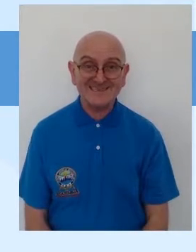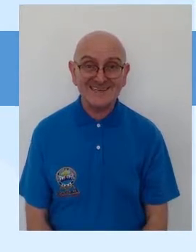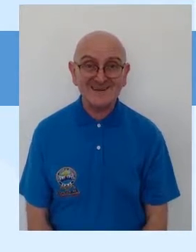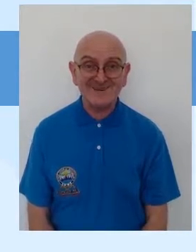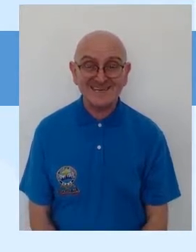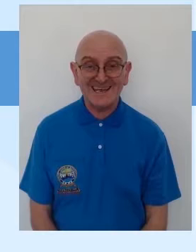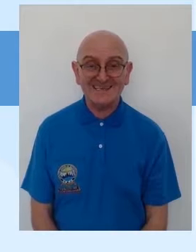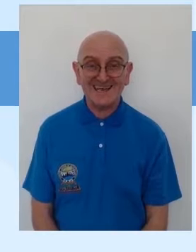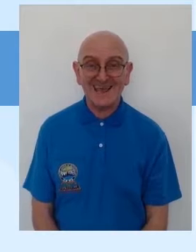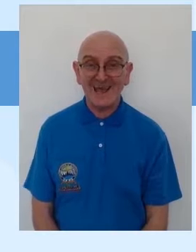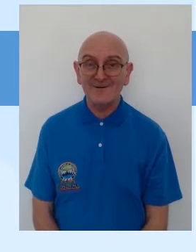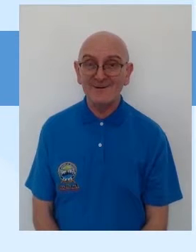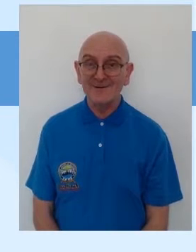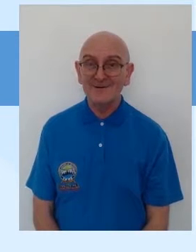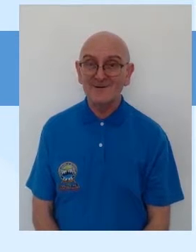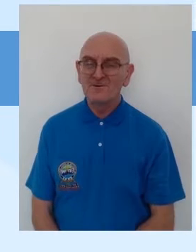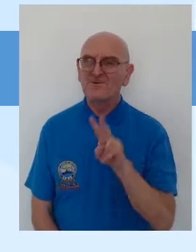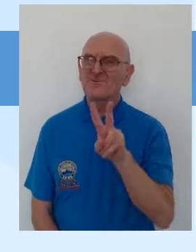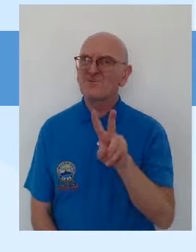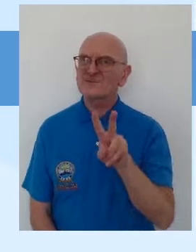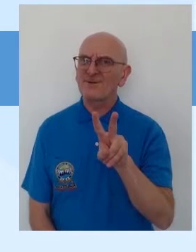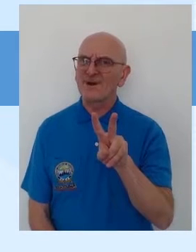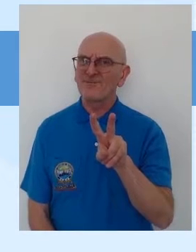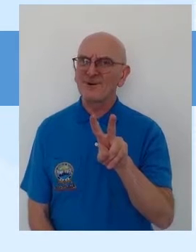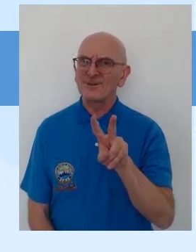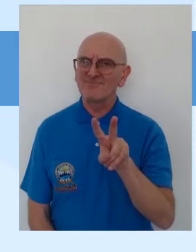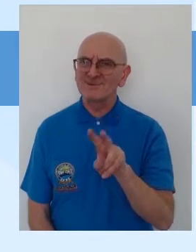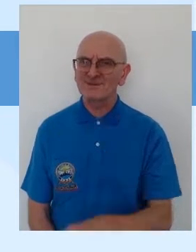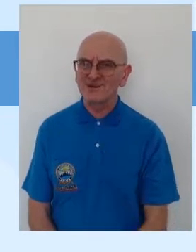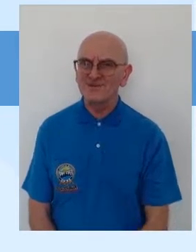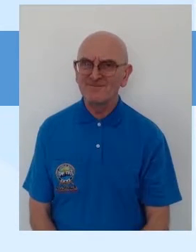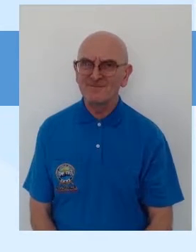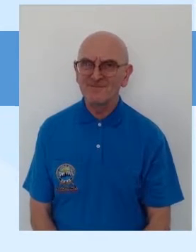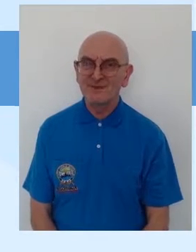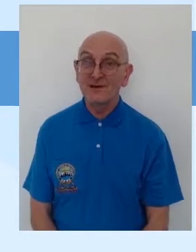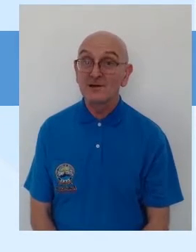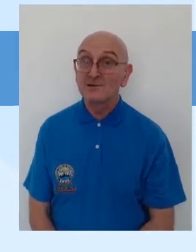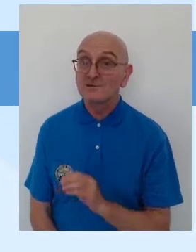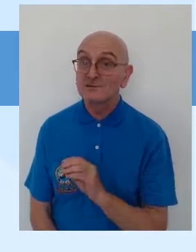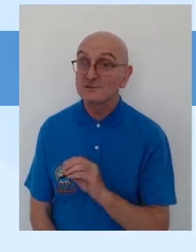Can you see what it is now? What about word number 2?